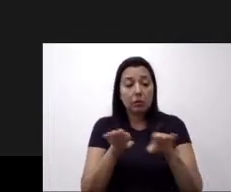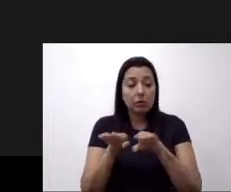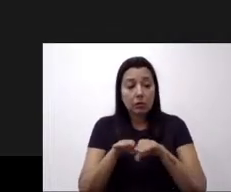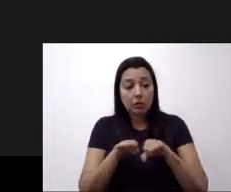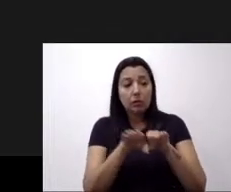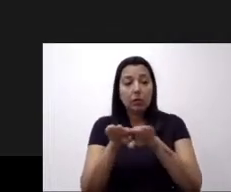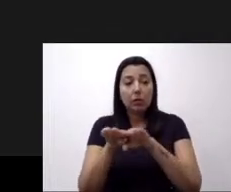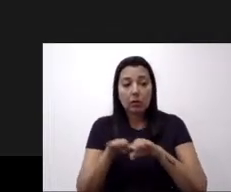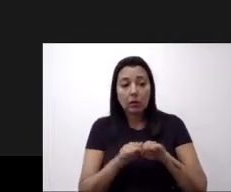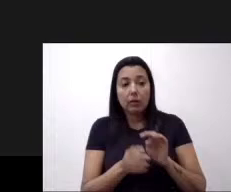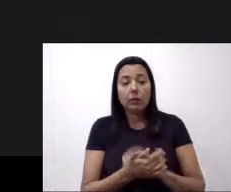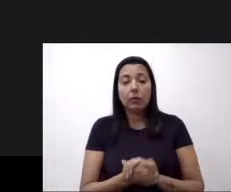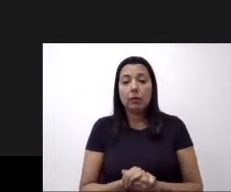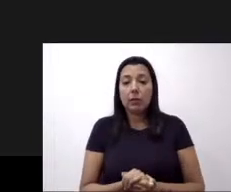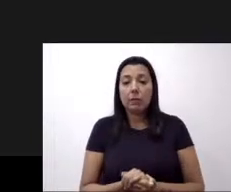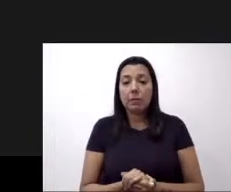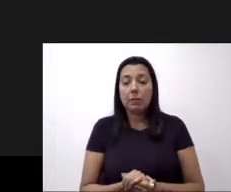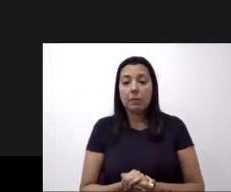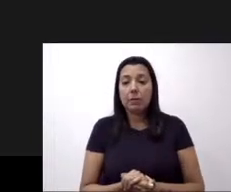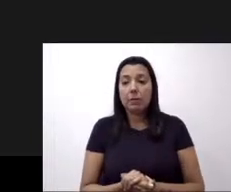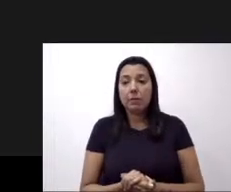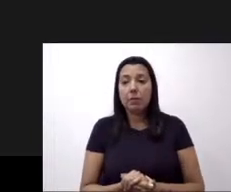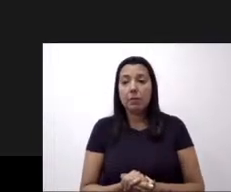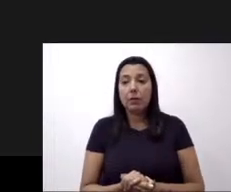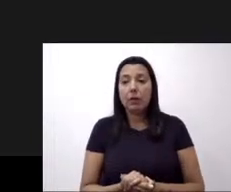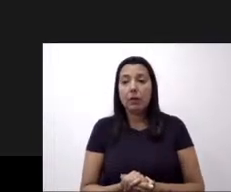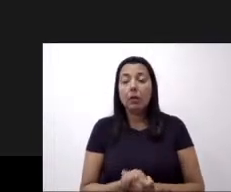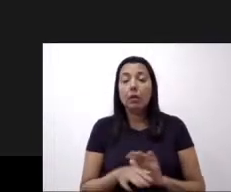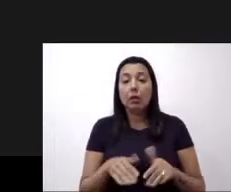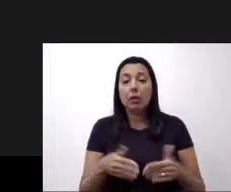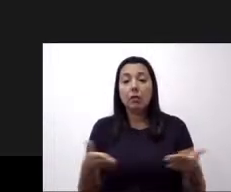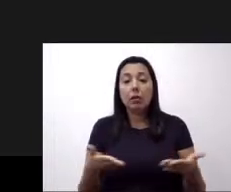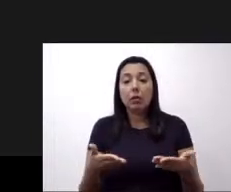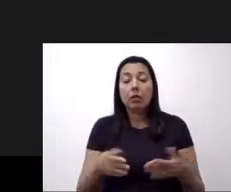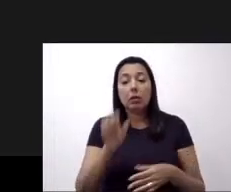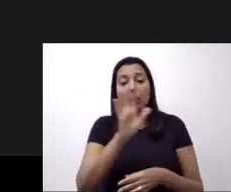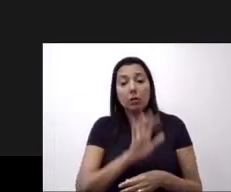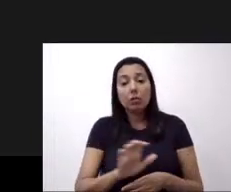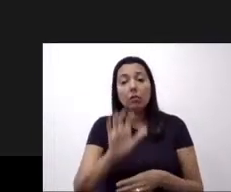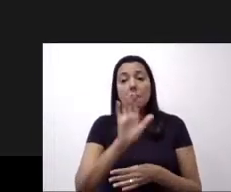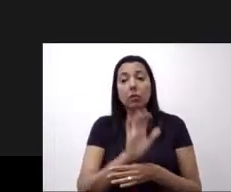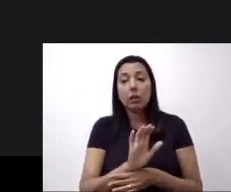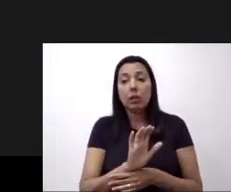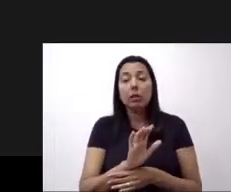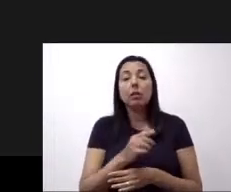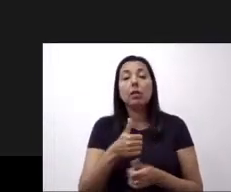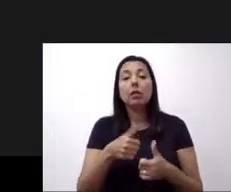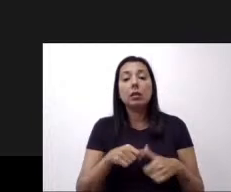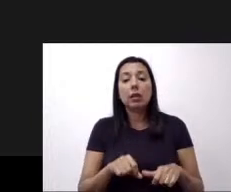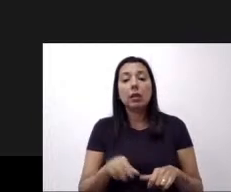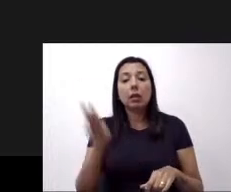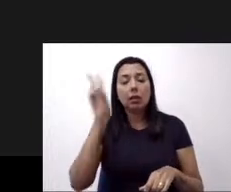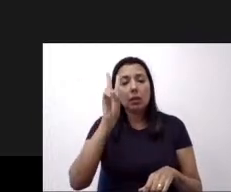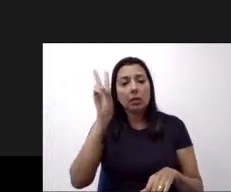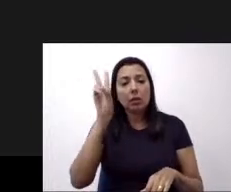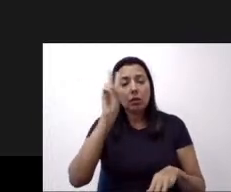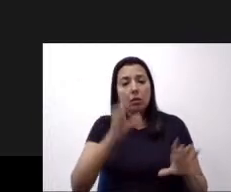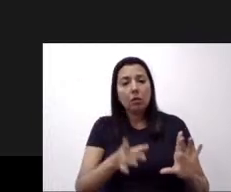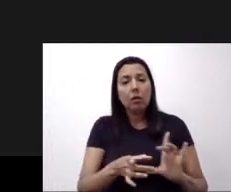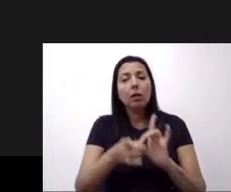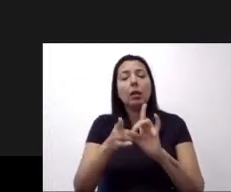State feminism is historically linked to feminist movements, and